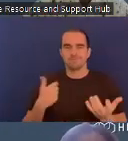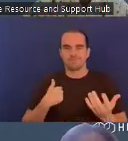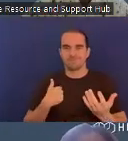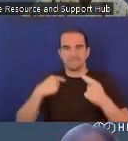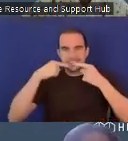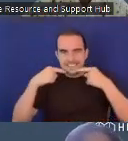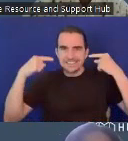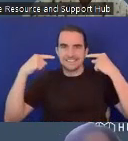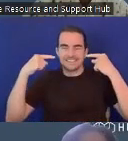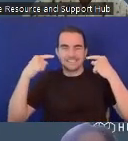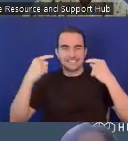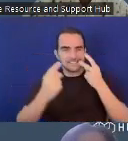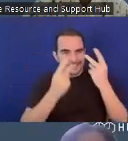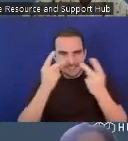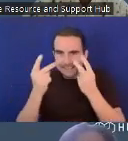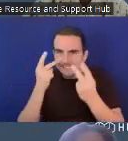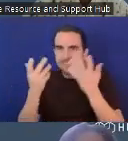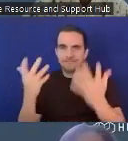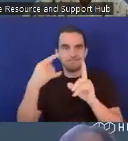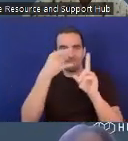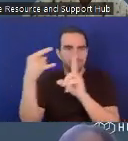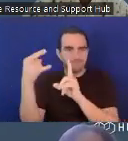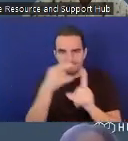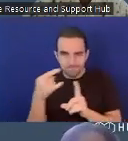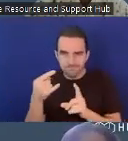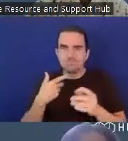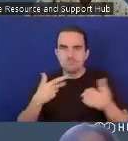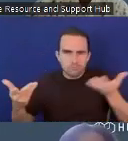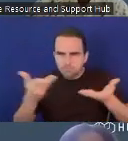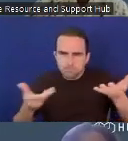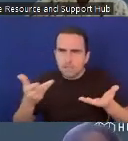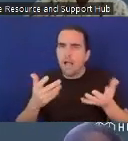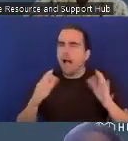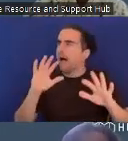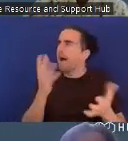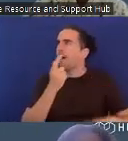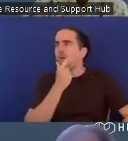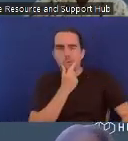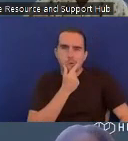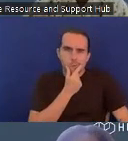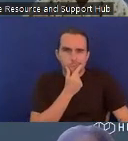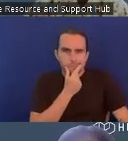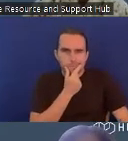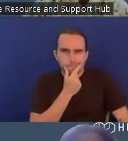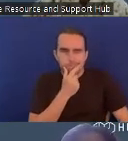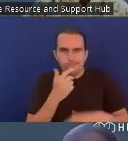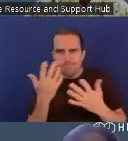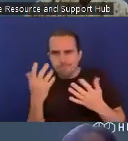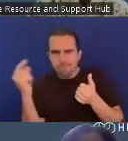sharing and discussing around effective complaints or community feedback